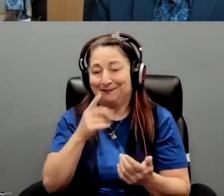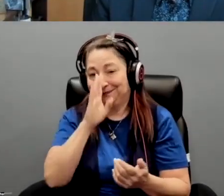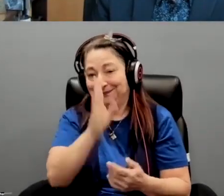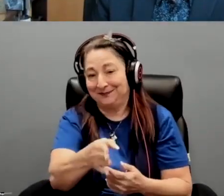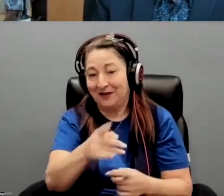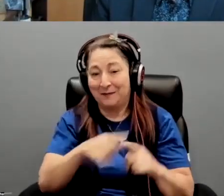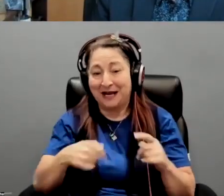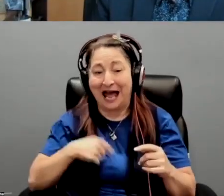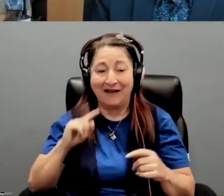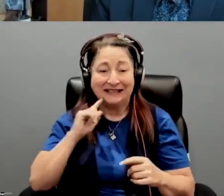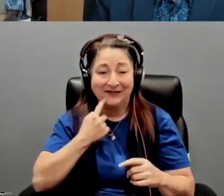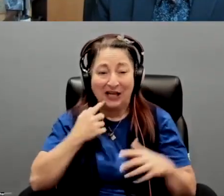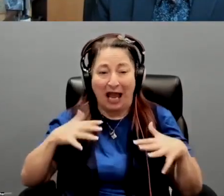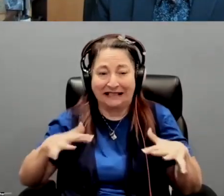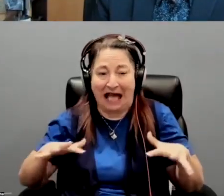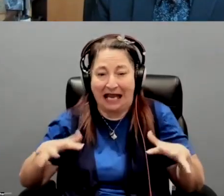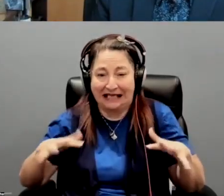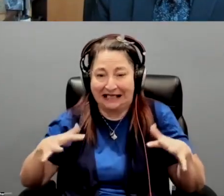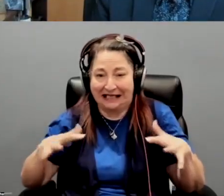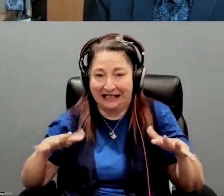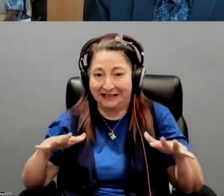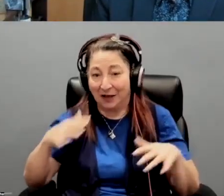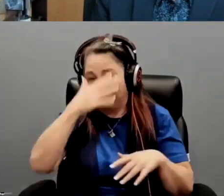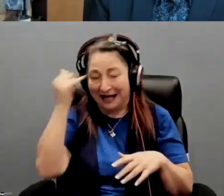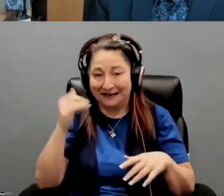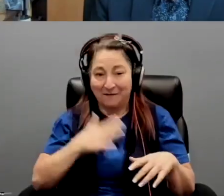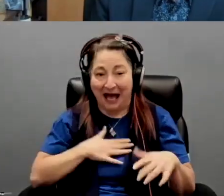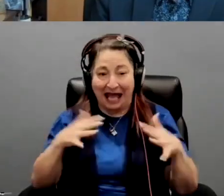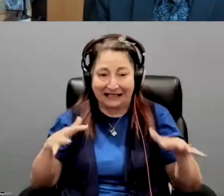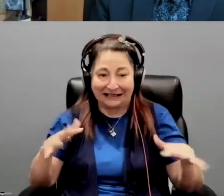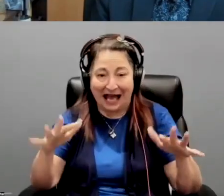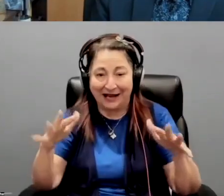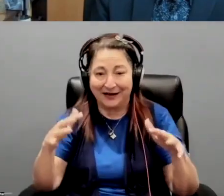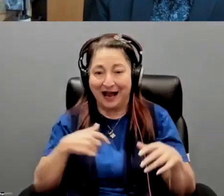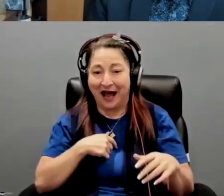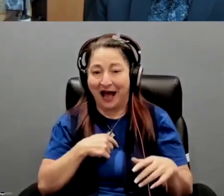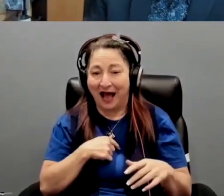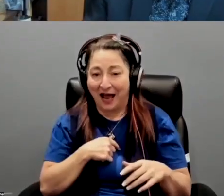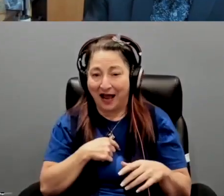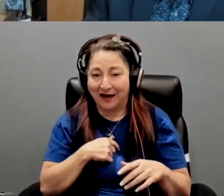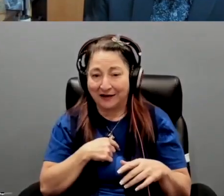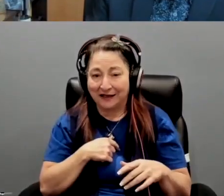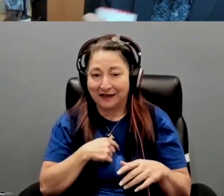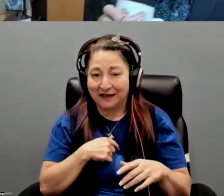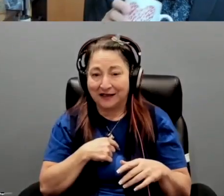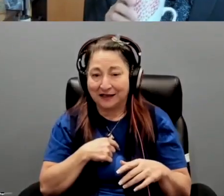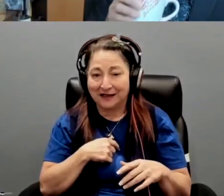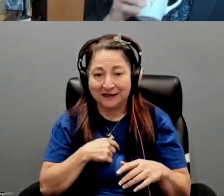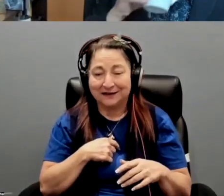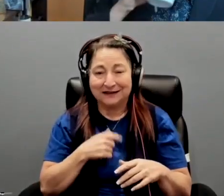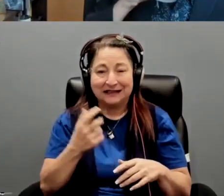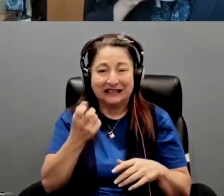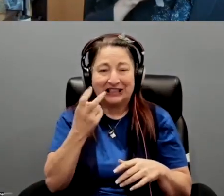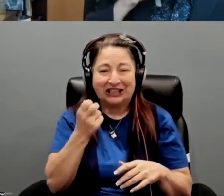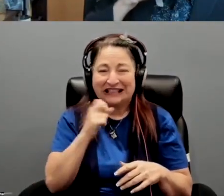really severe anxiety, and so because of that, I was like it was hard. She didn't like have enough